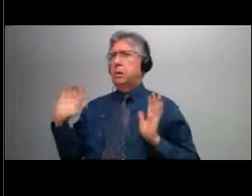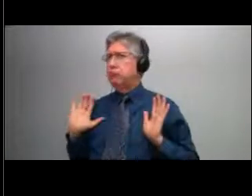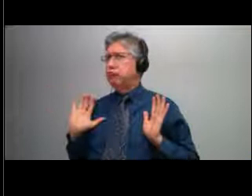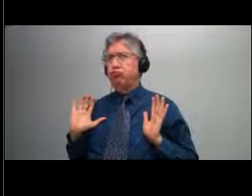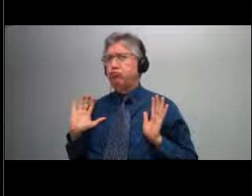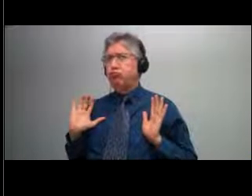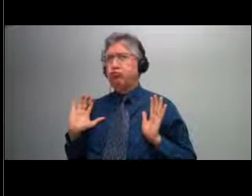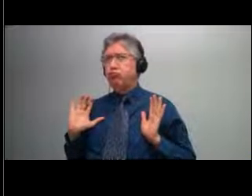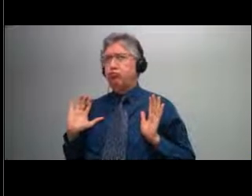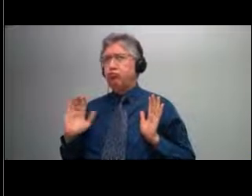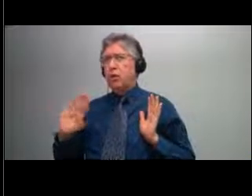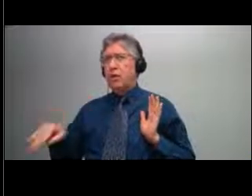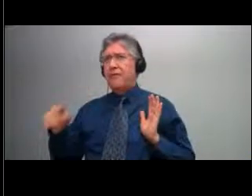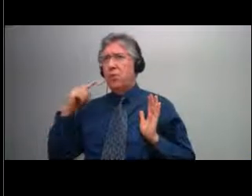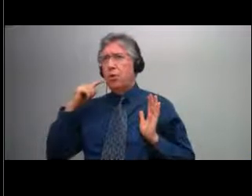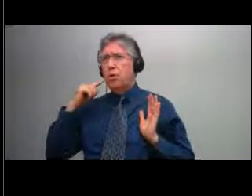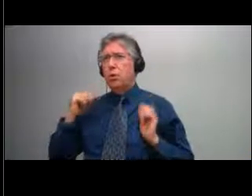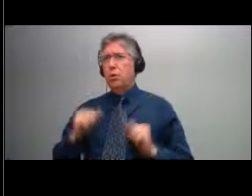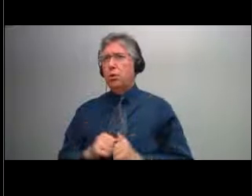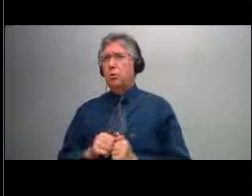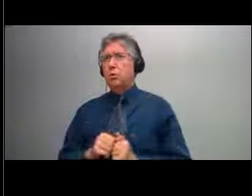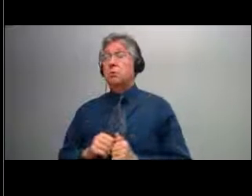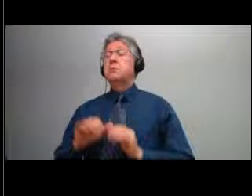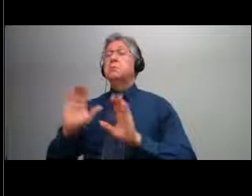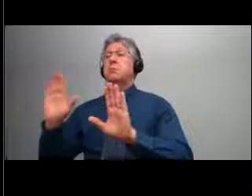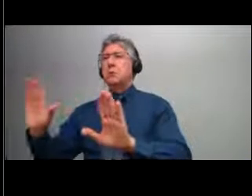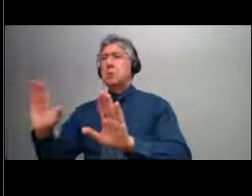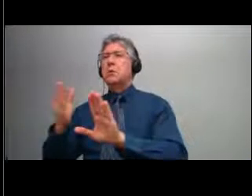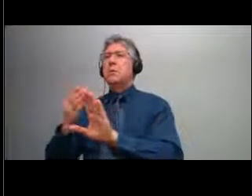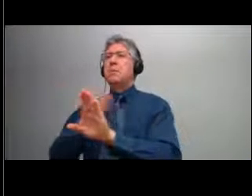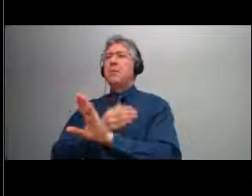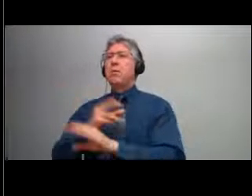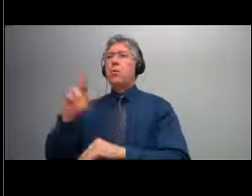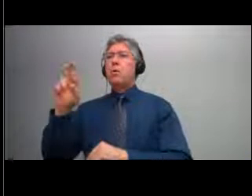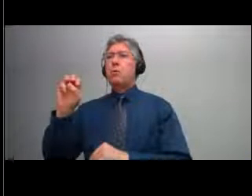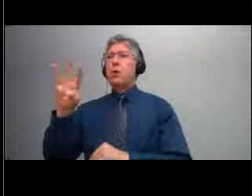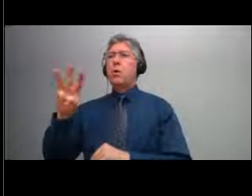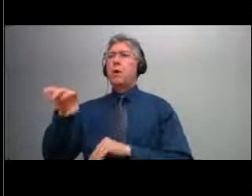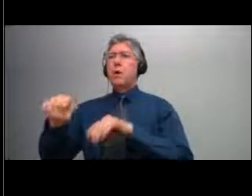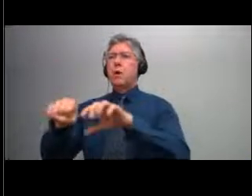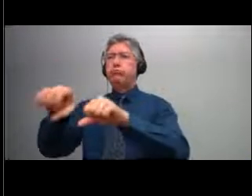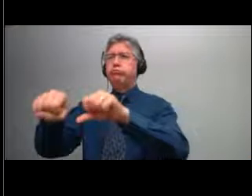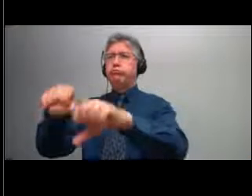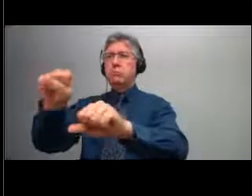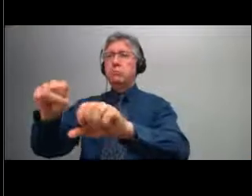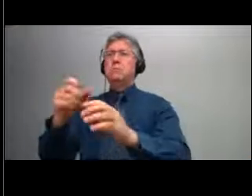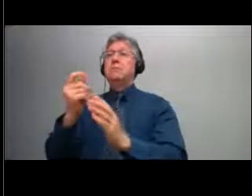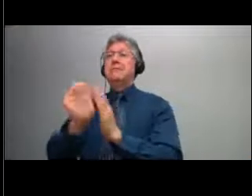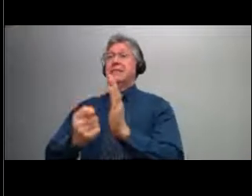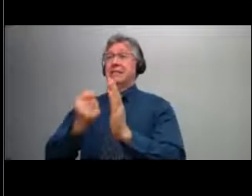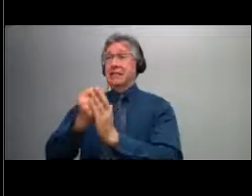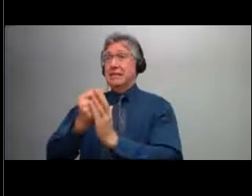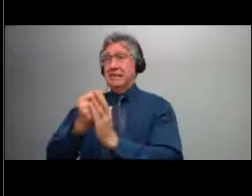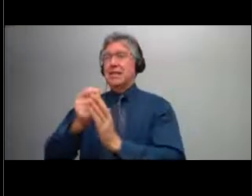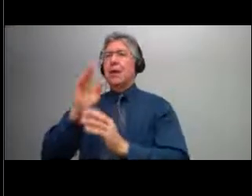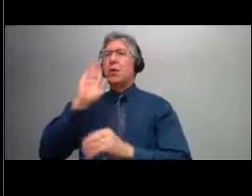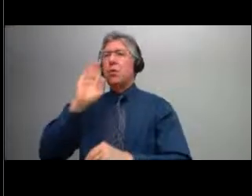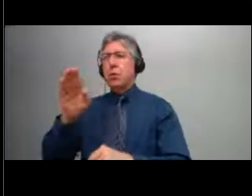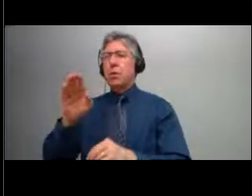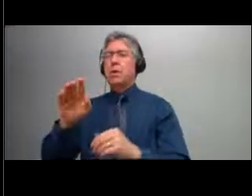again, we will, prior to the right-of-way phase of the project, we will need to coordinate all of